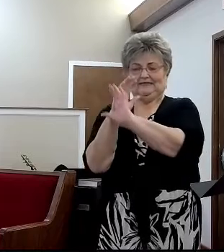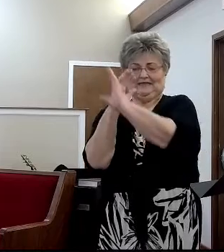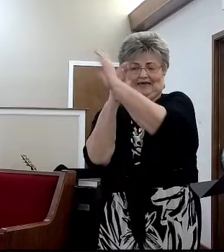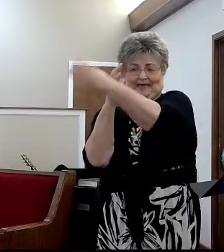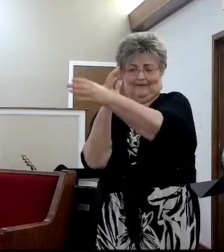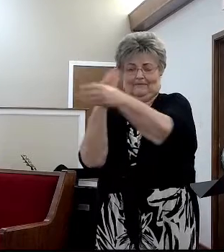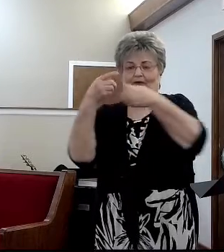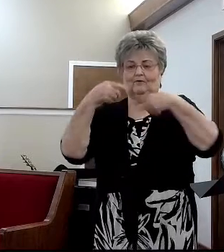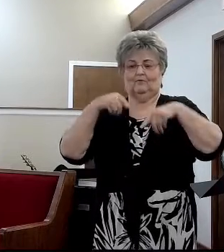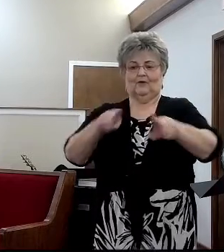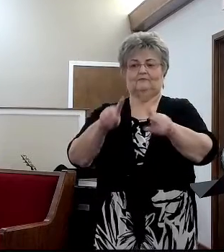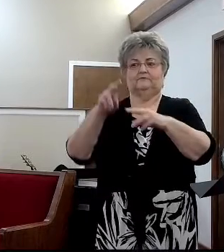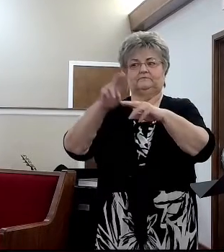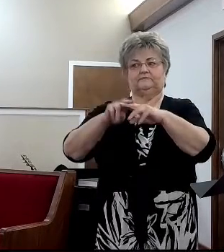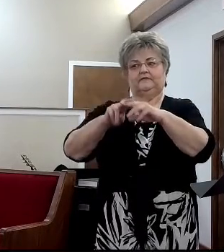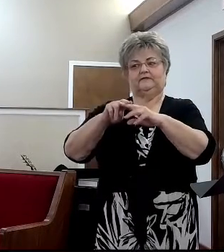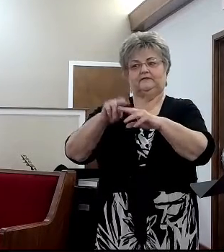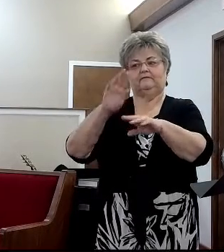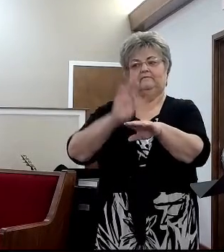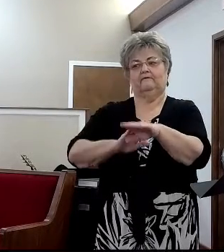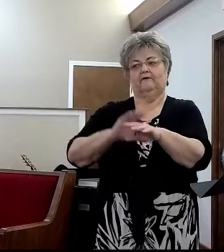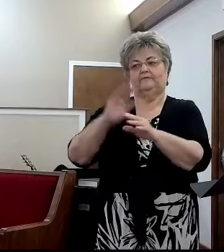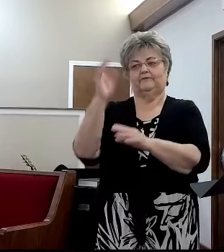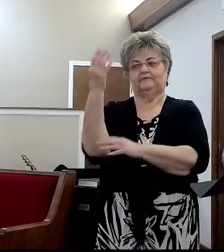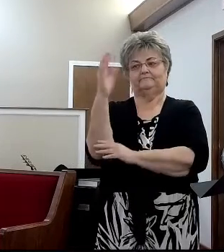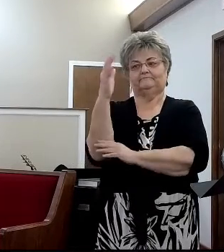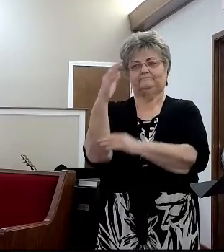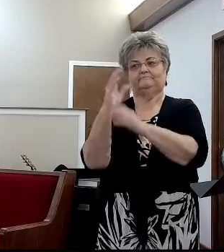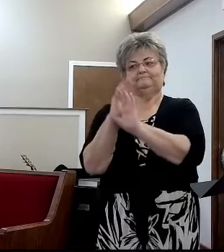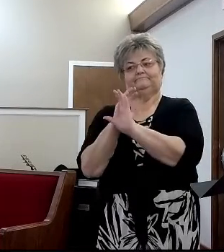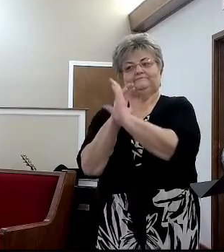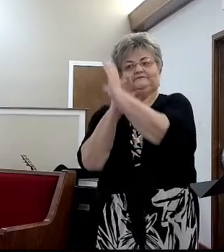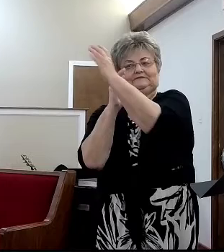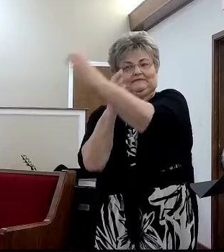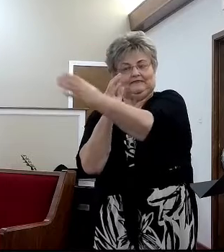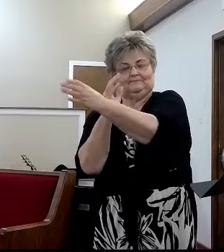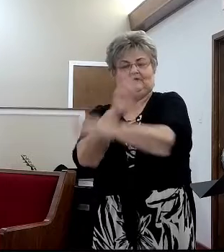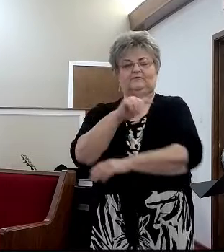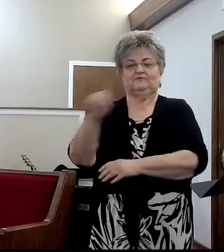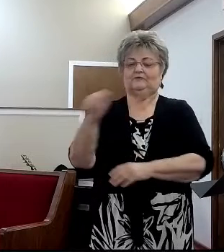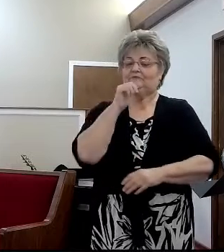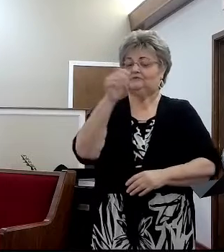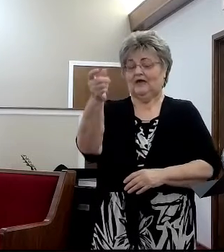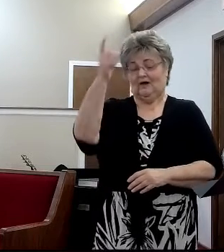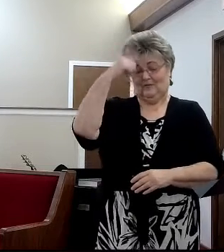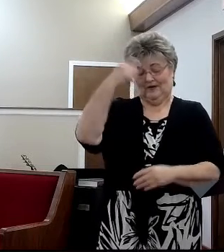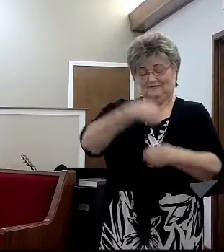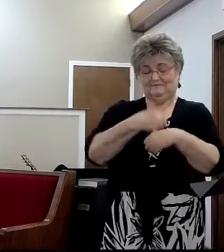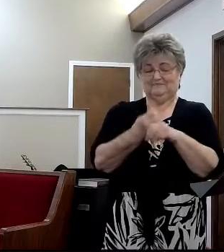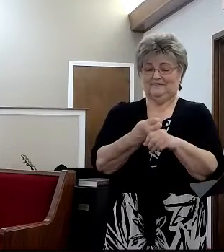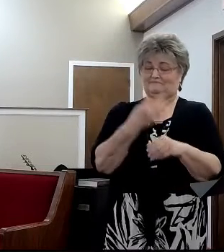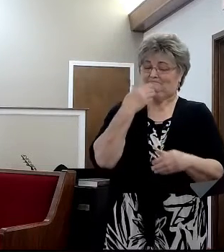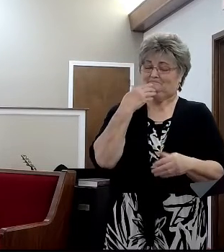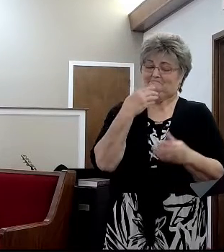funny example, but I mean, in all reality, those that are unwise do make poor decisions,